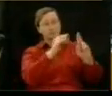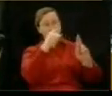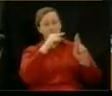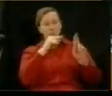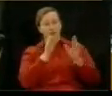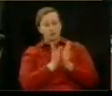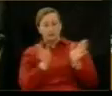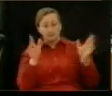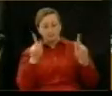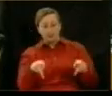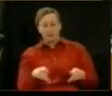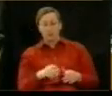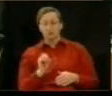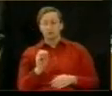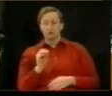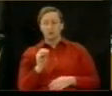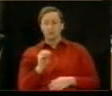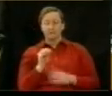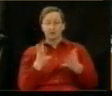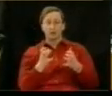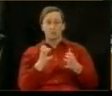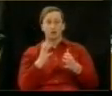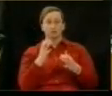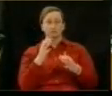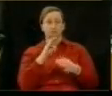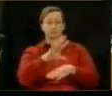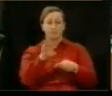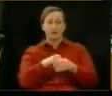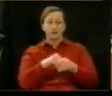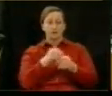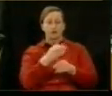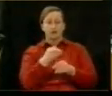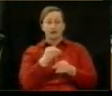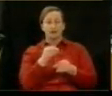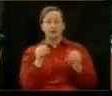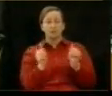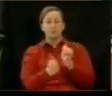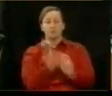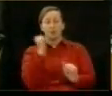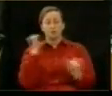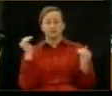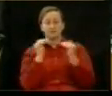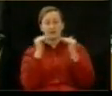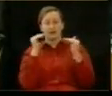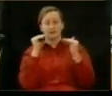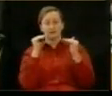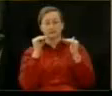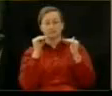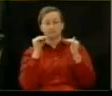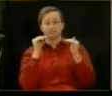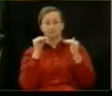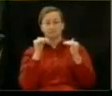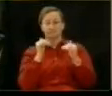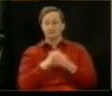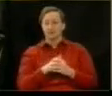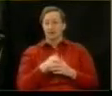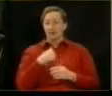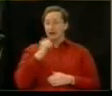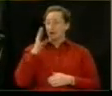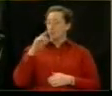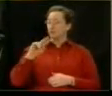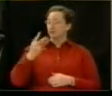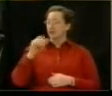mind, that they would like some input, and to me this is the fairest, most equitable way to do it. That's my motion, Mr. Chairman. Mr. Chairman, I'll second that